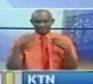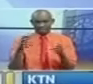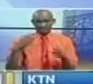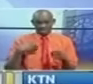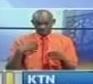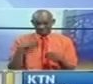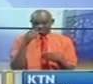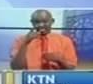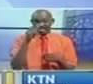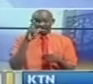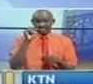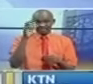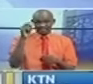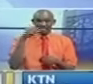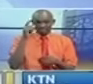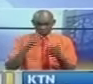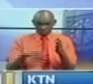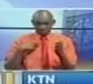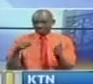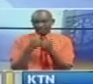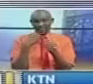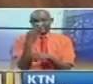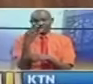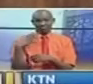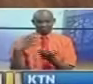the intrigues within the three arms of government.